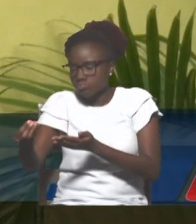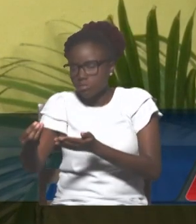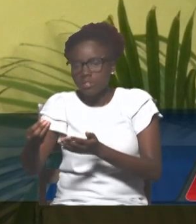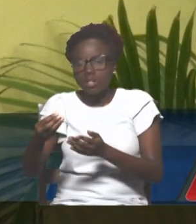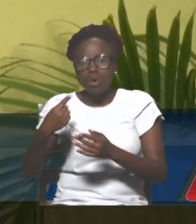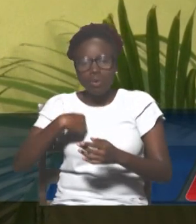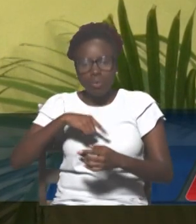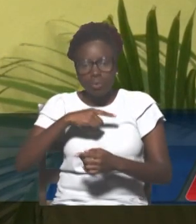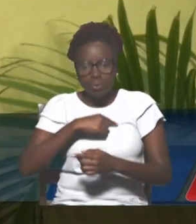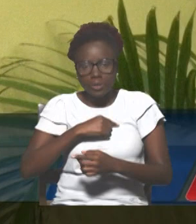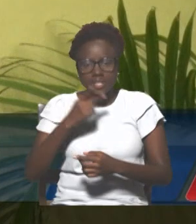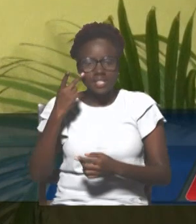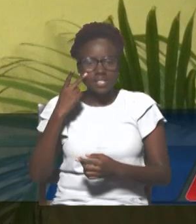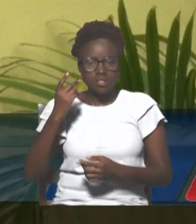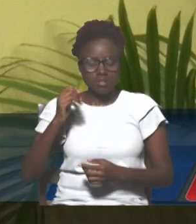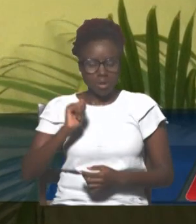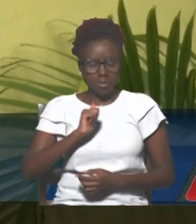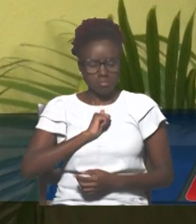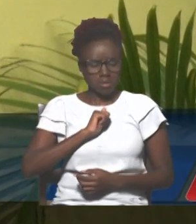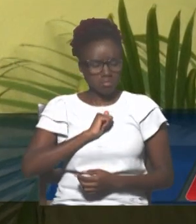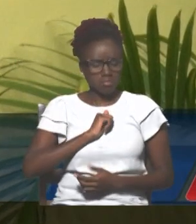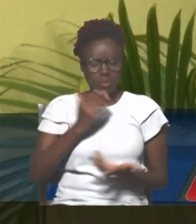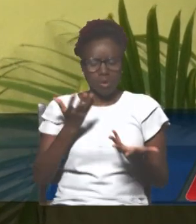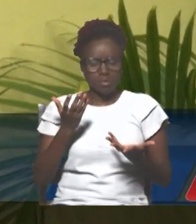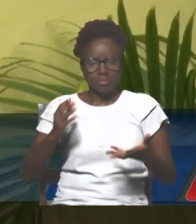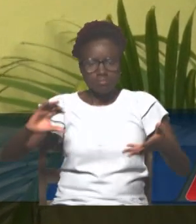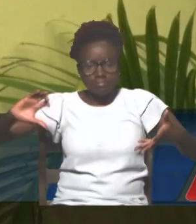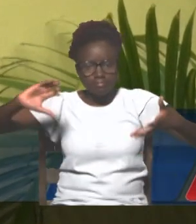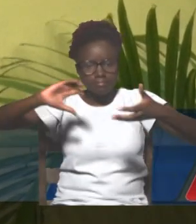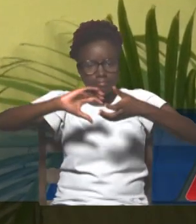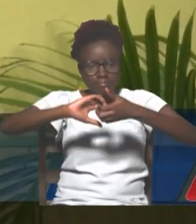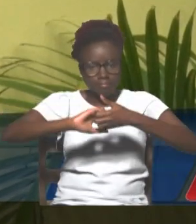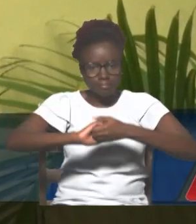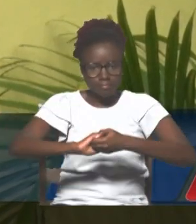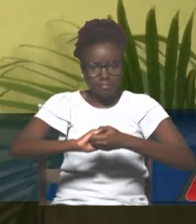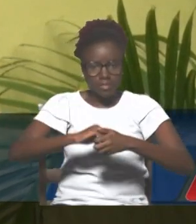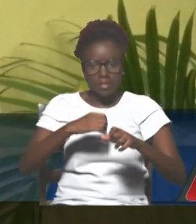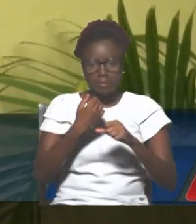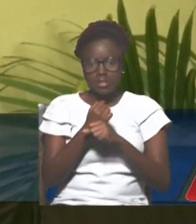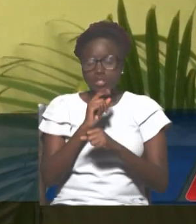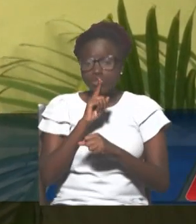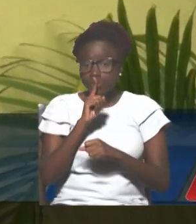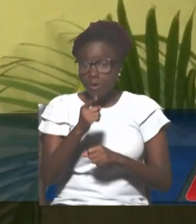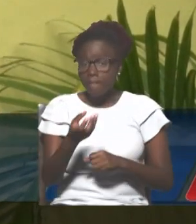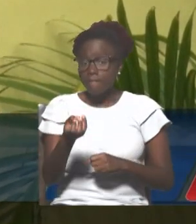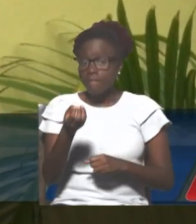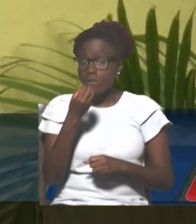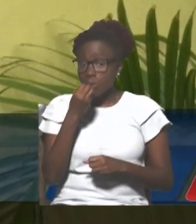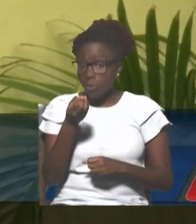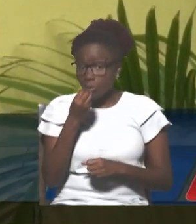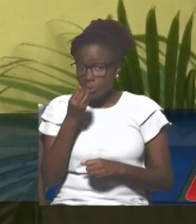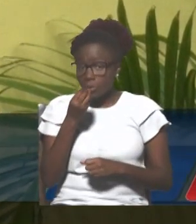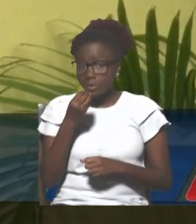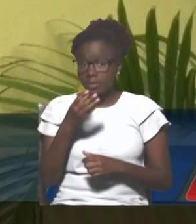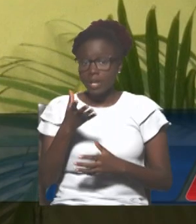region's food systems, ensuring food and nutrition